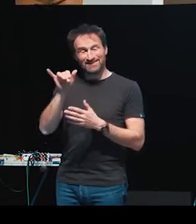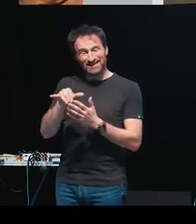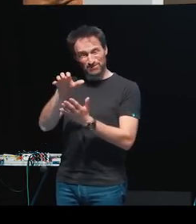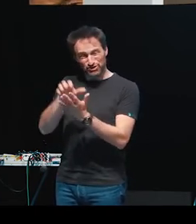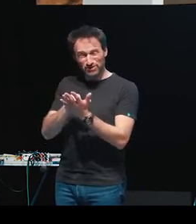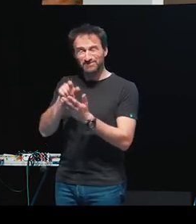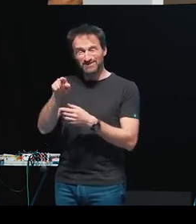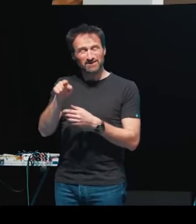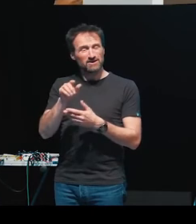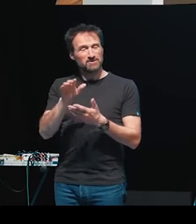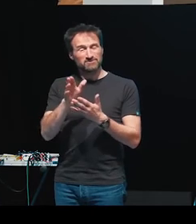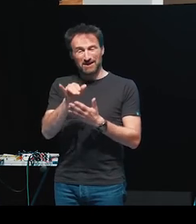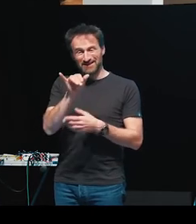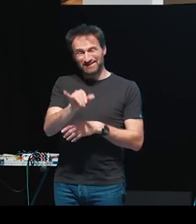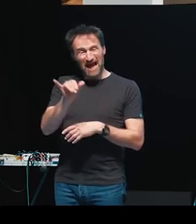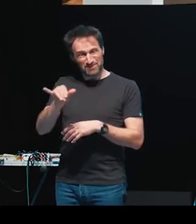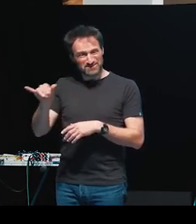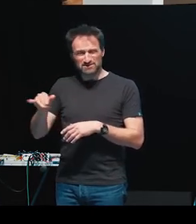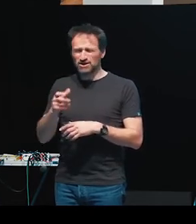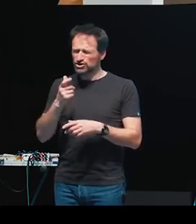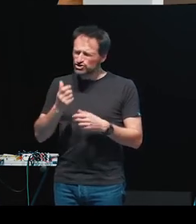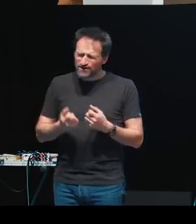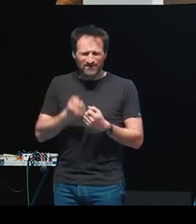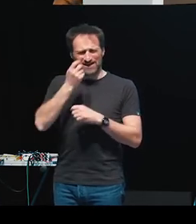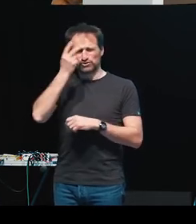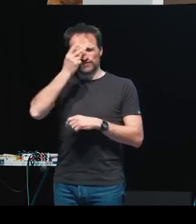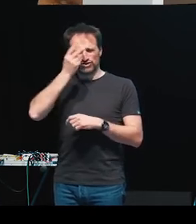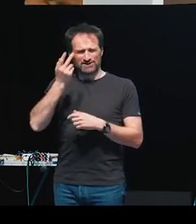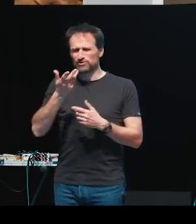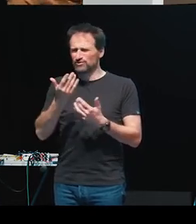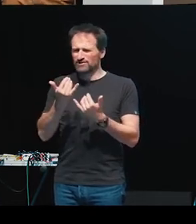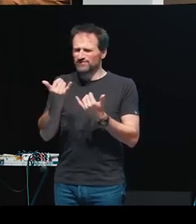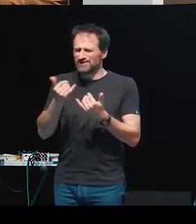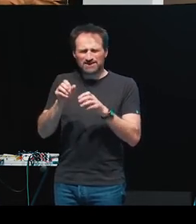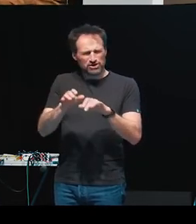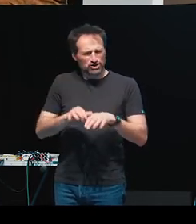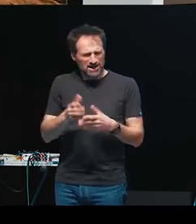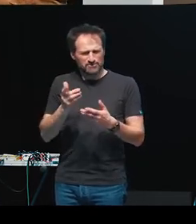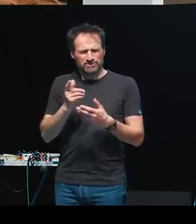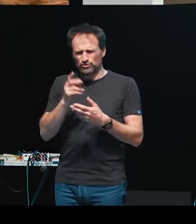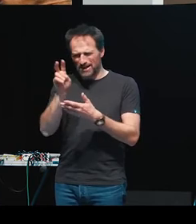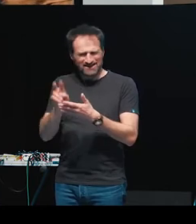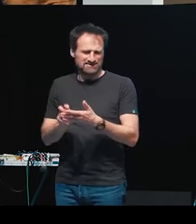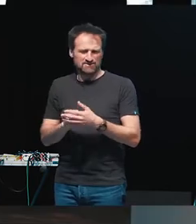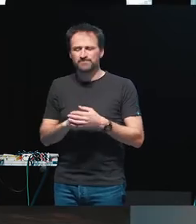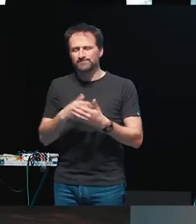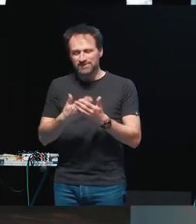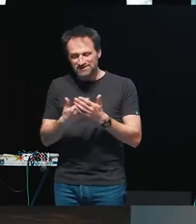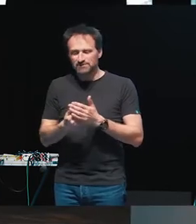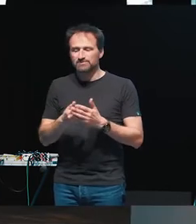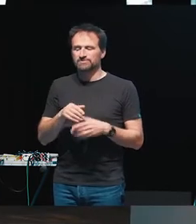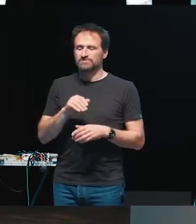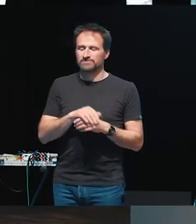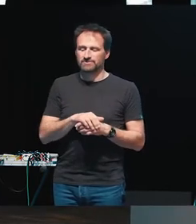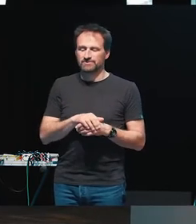understand, to write, and to read. Because of this, we have a relatively weak type inference. So type inference is